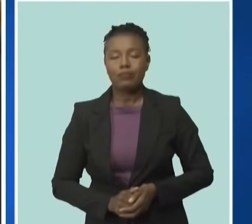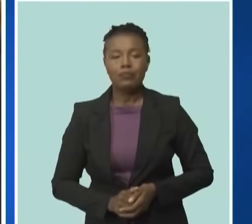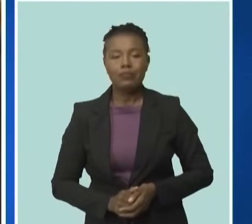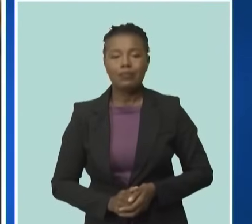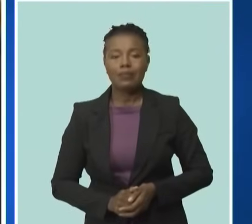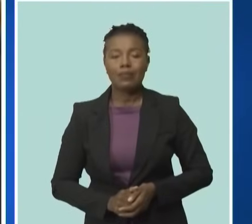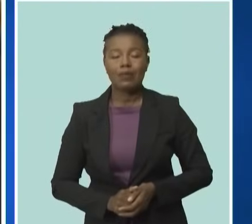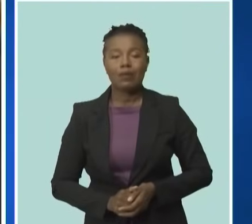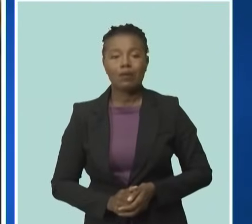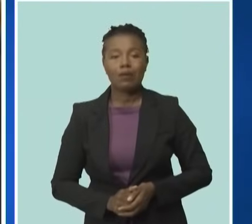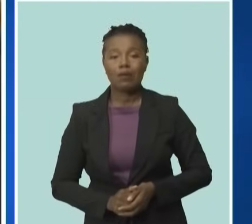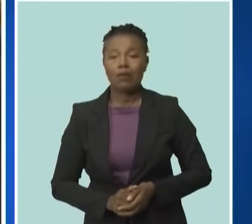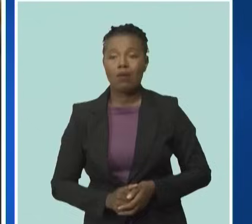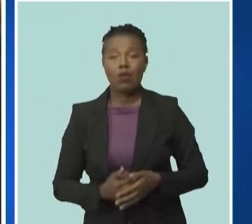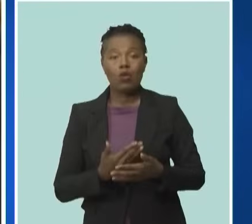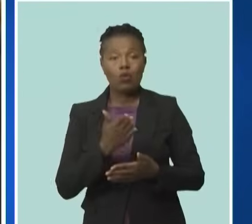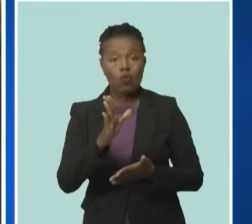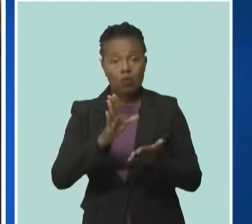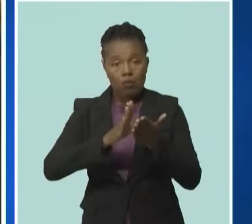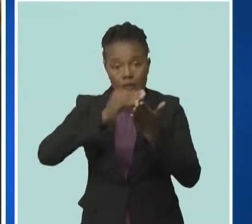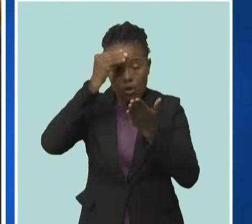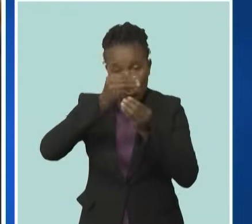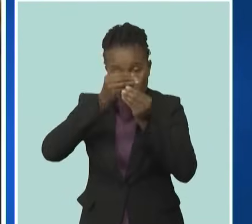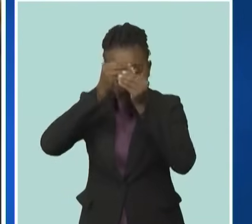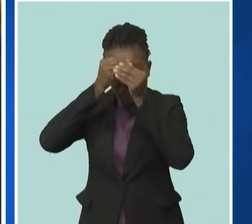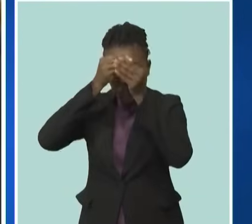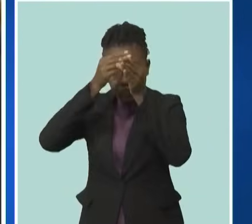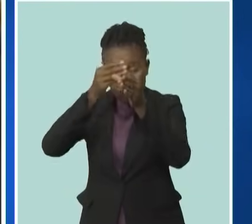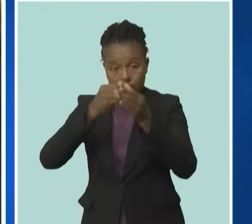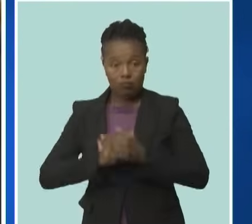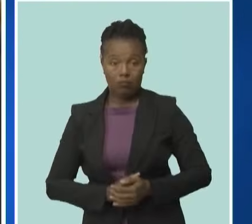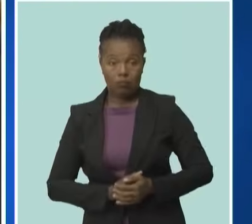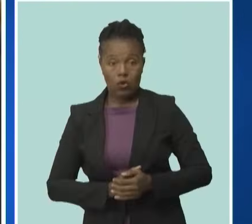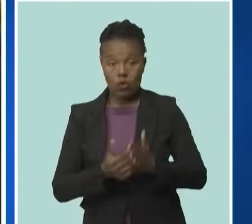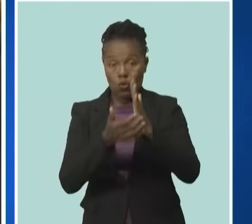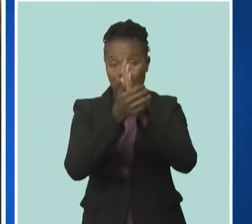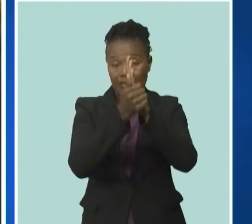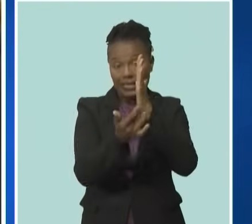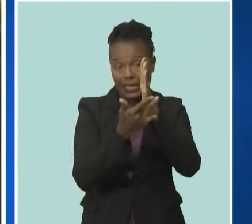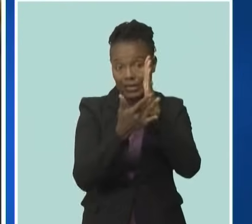of what you have, your knowledge, your